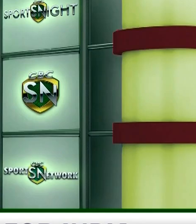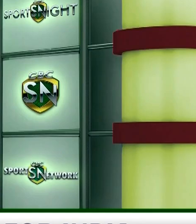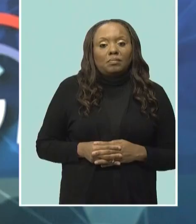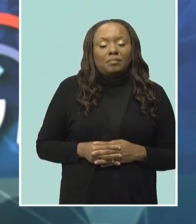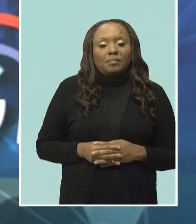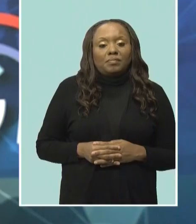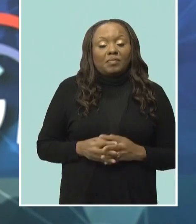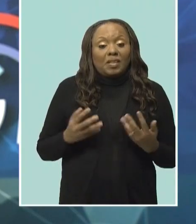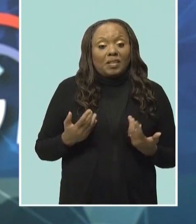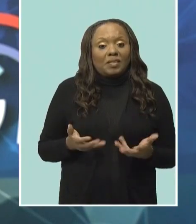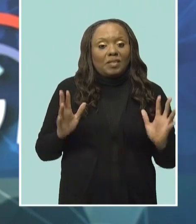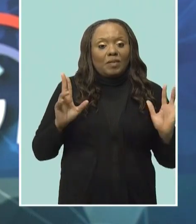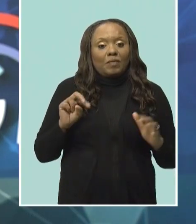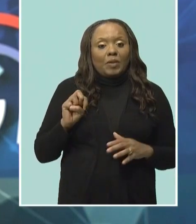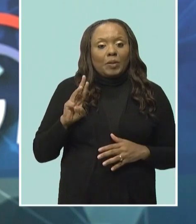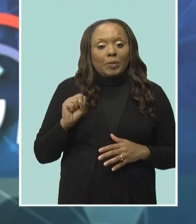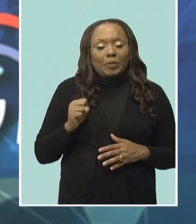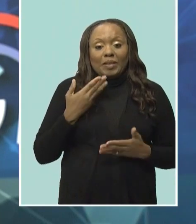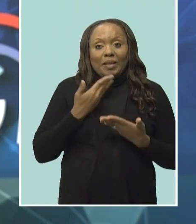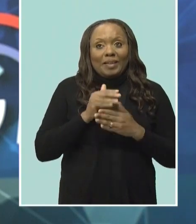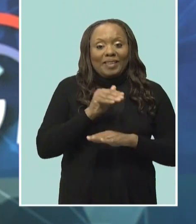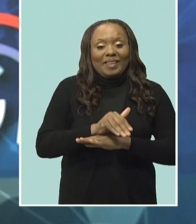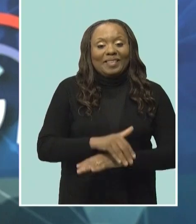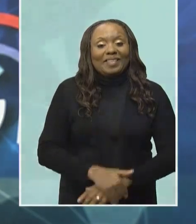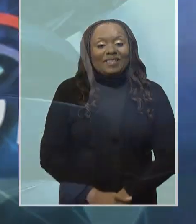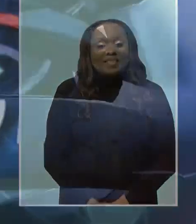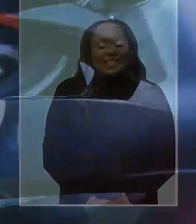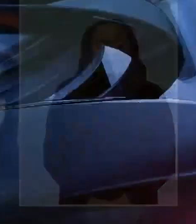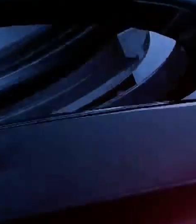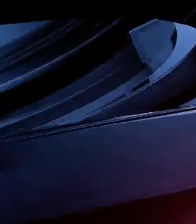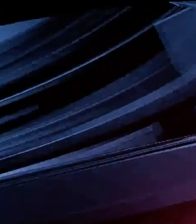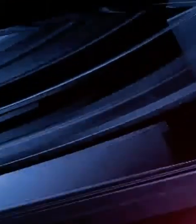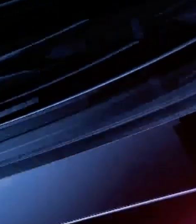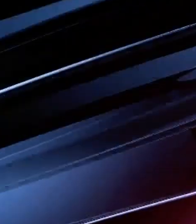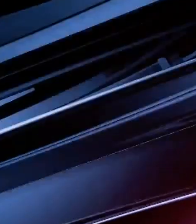Africa. That's our news. Good night.